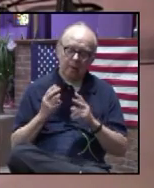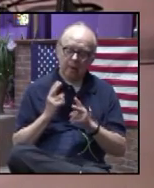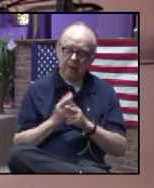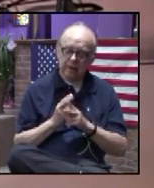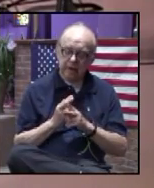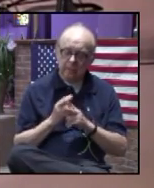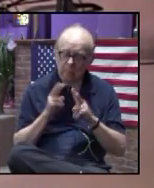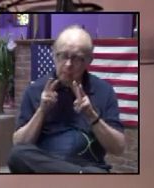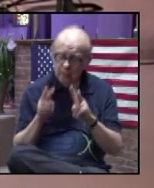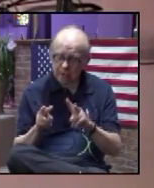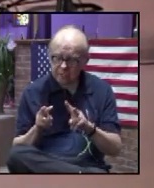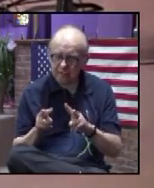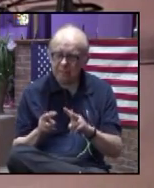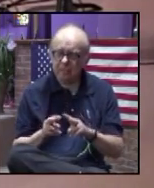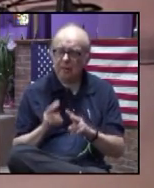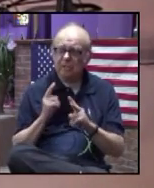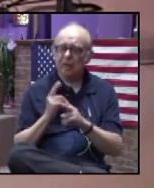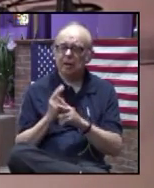vigil.